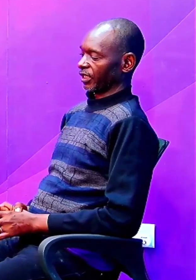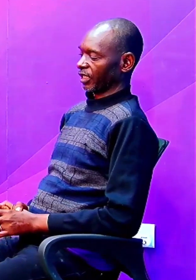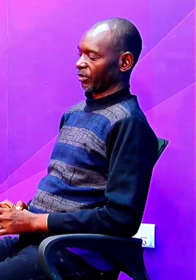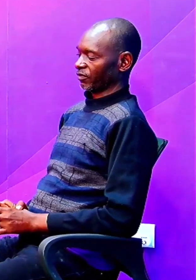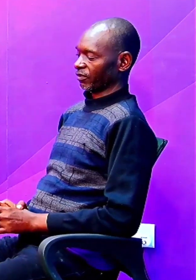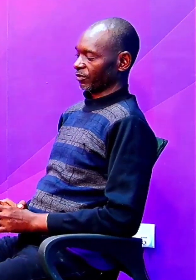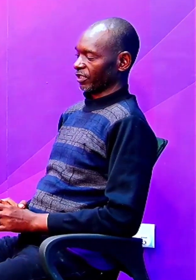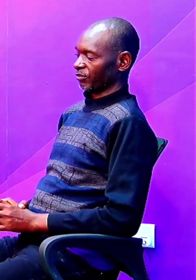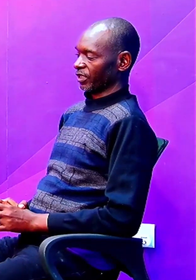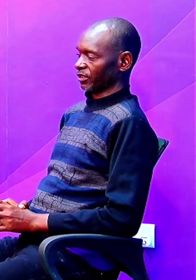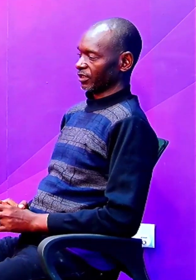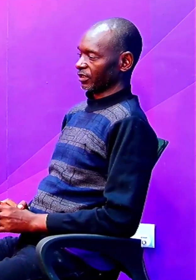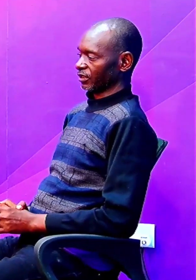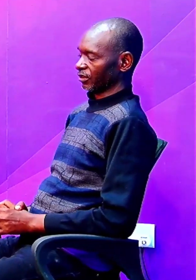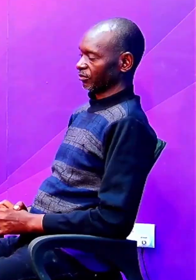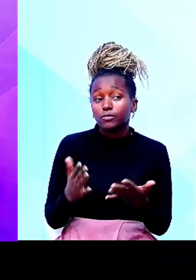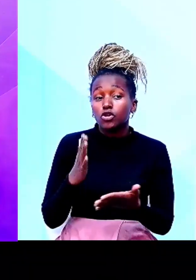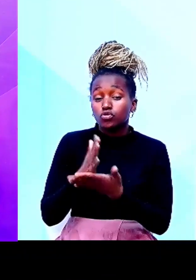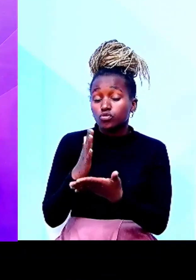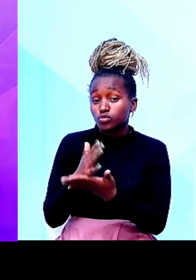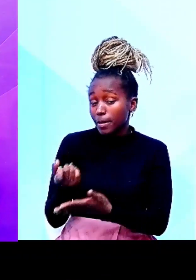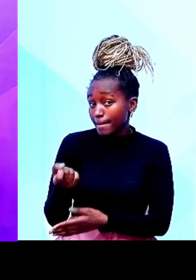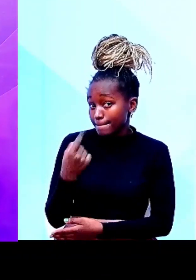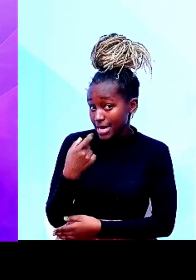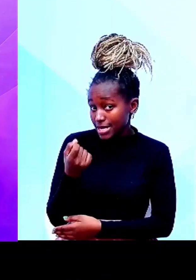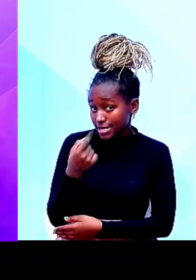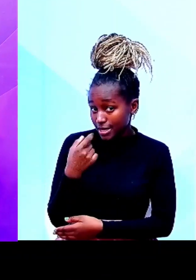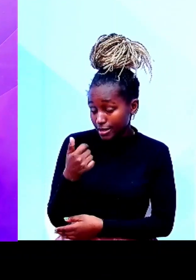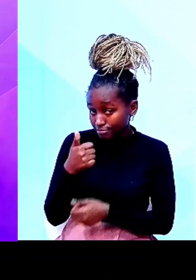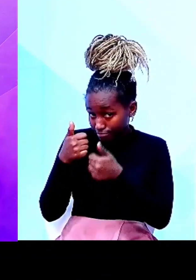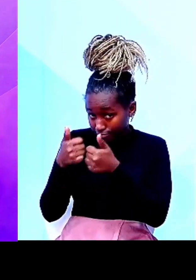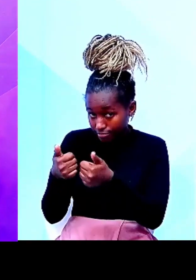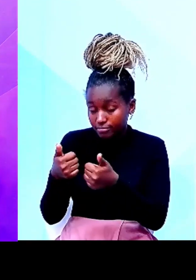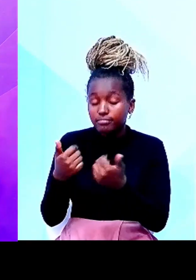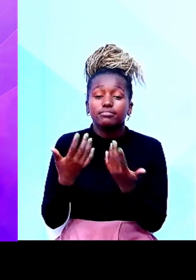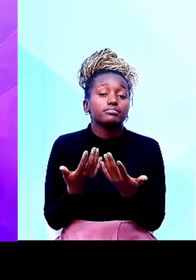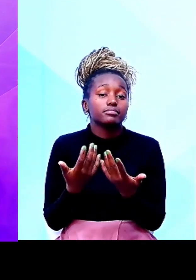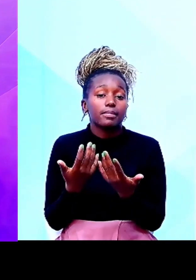Okay, apart from the medicine, persons with disability,